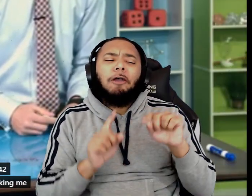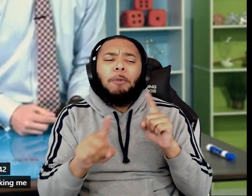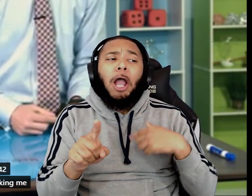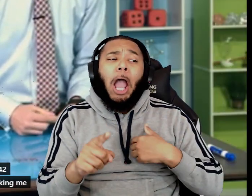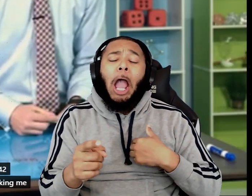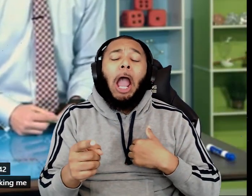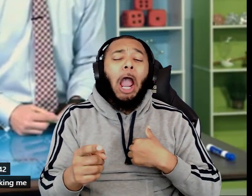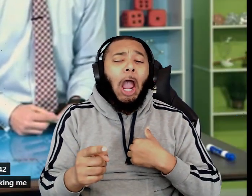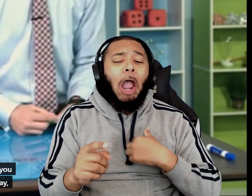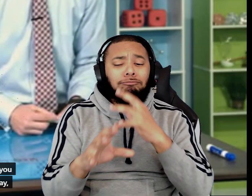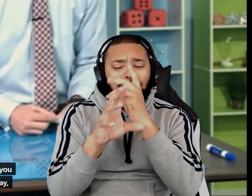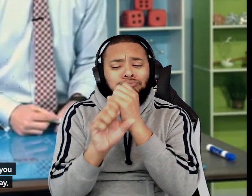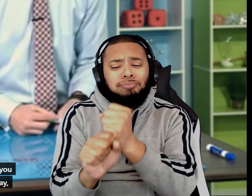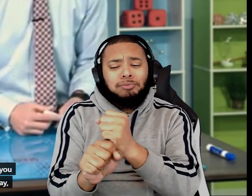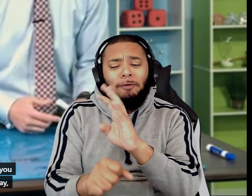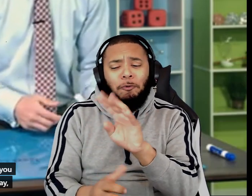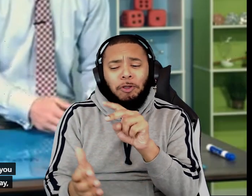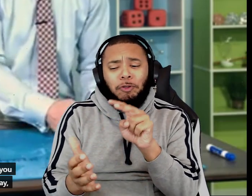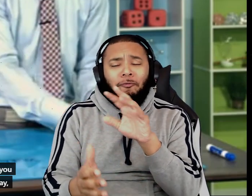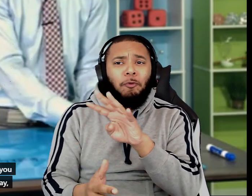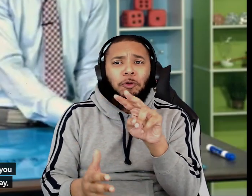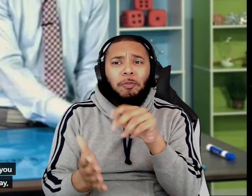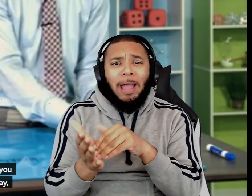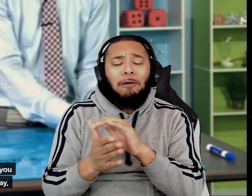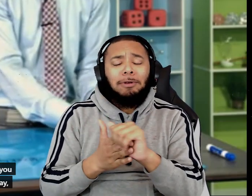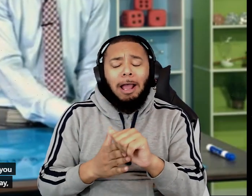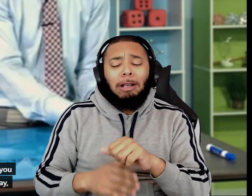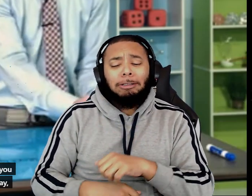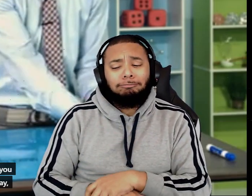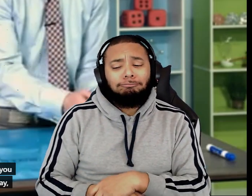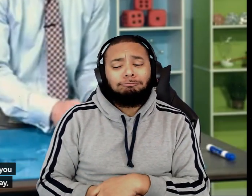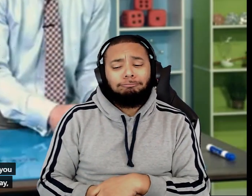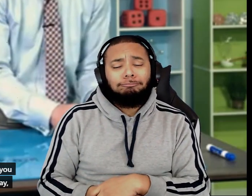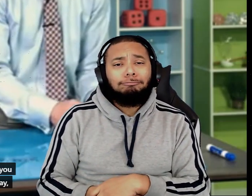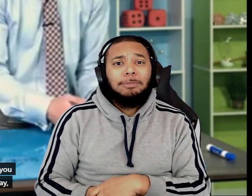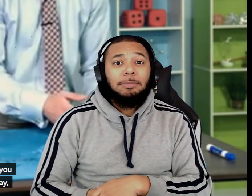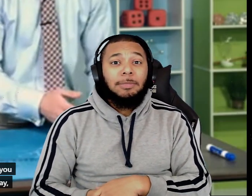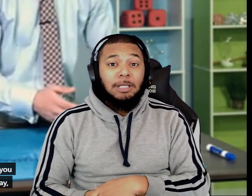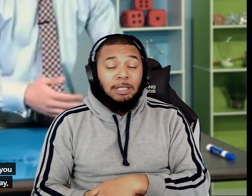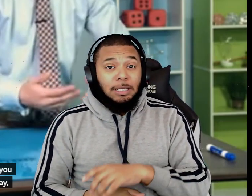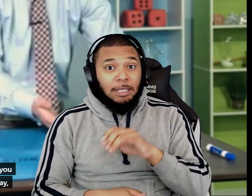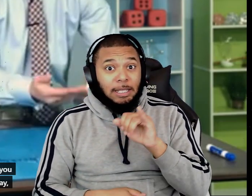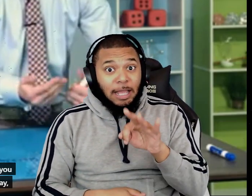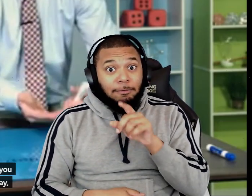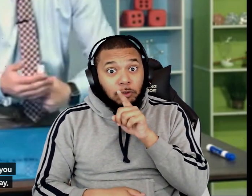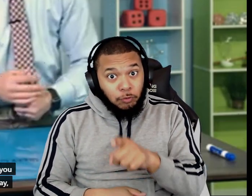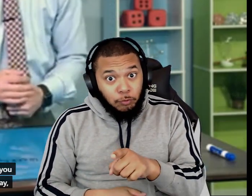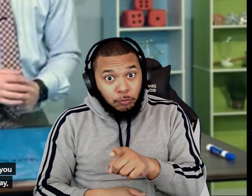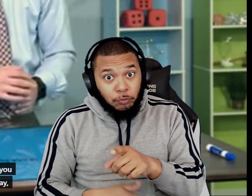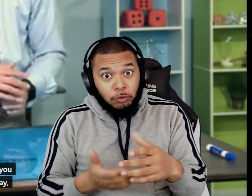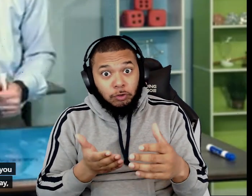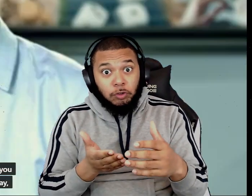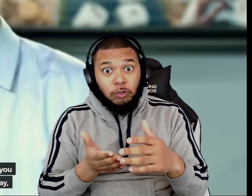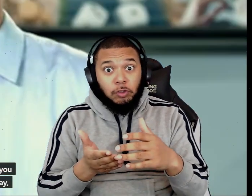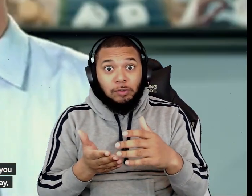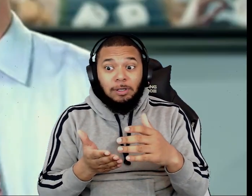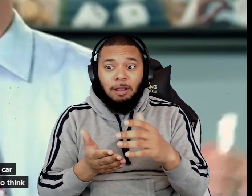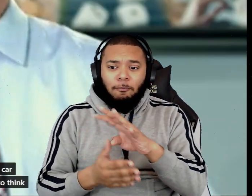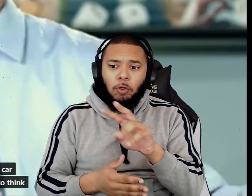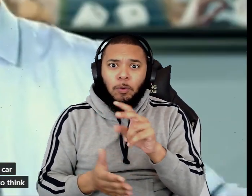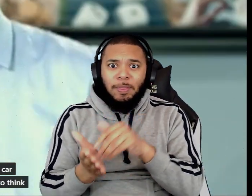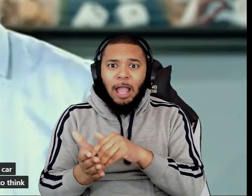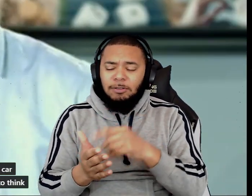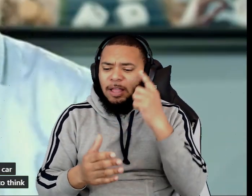$42,000 here. That's what's really making me excited. So if that's really true, you can't just look at 42,000 and